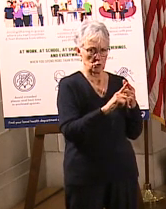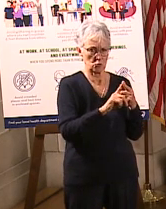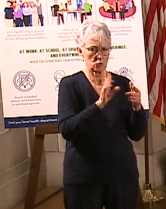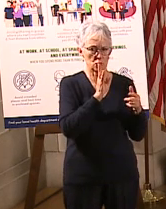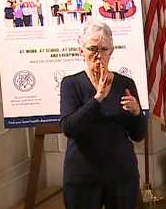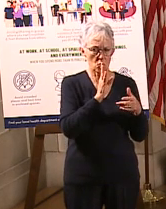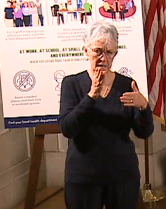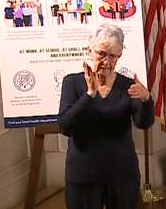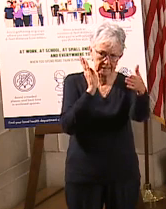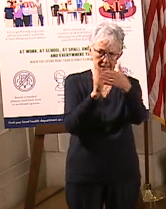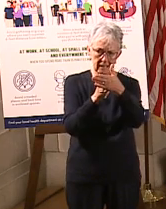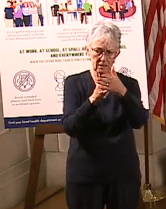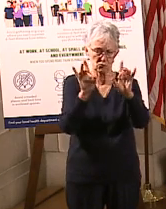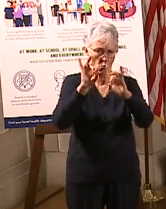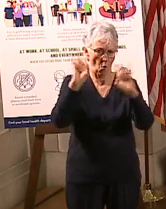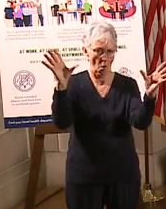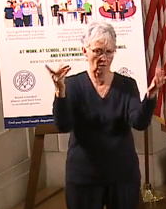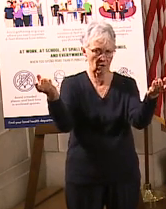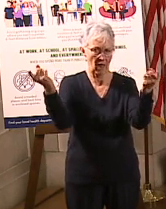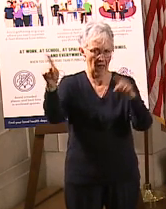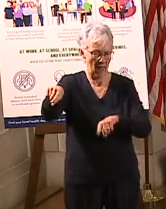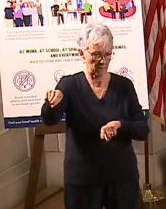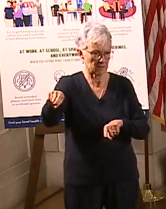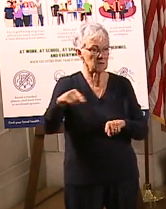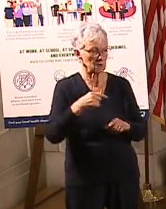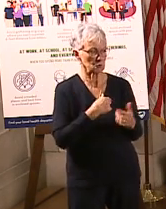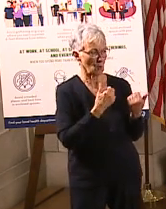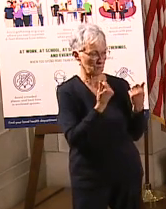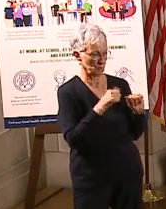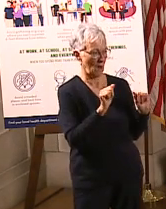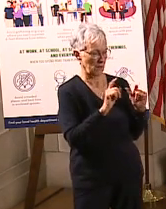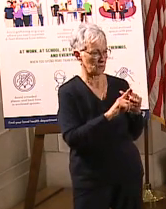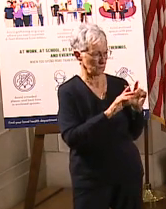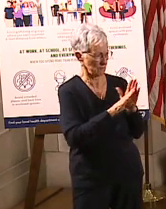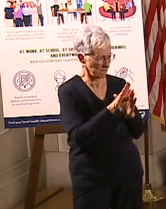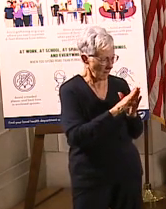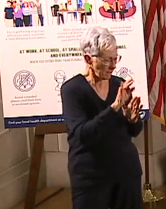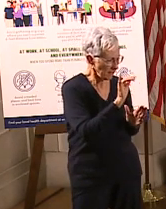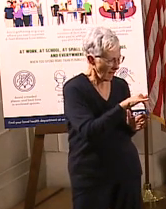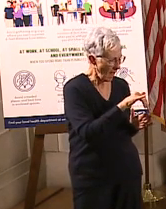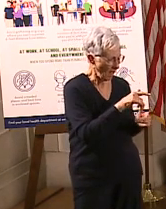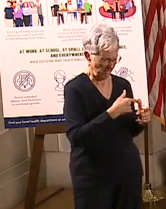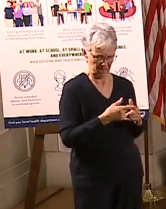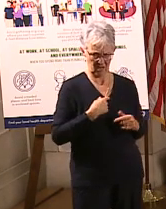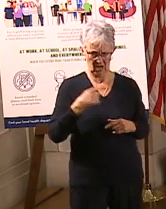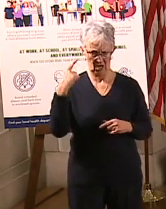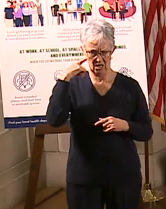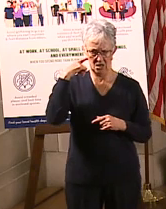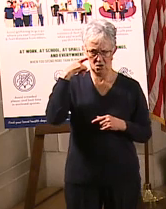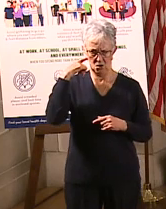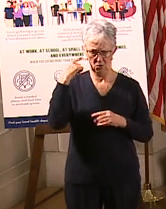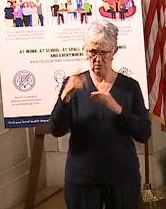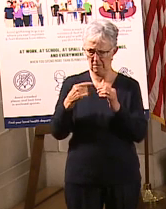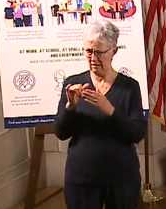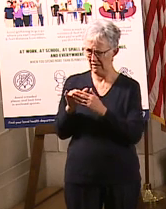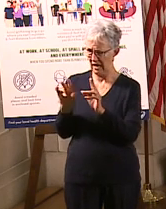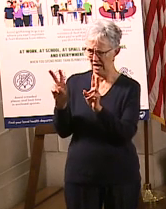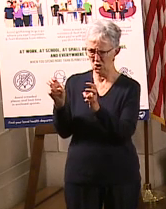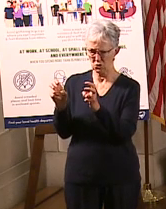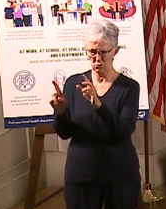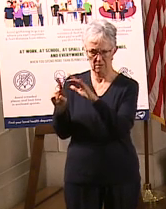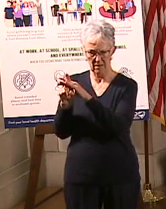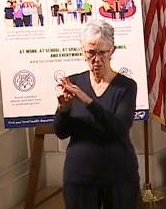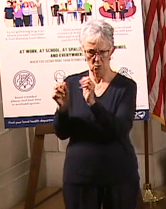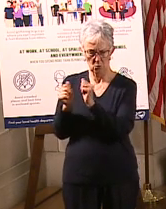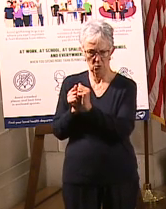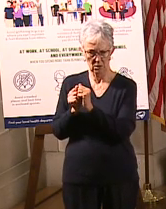place. And so I'm in the process of trying to develop a bipartisan, and then I hear about this issue that came out with